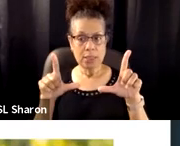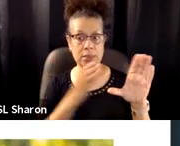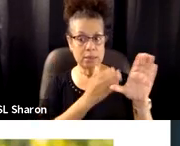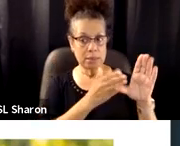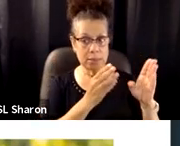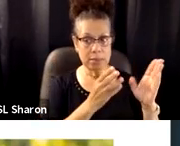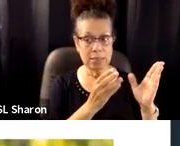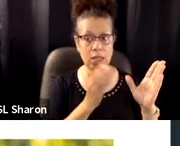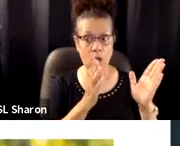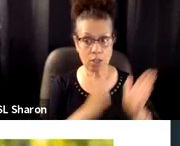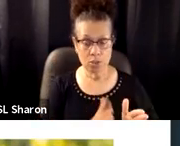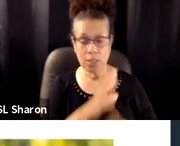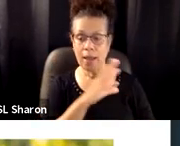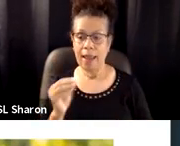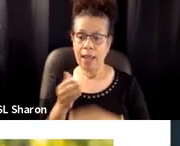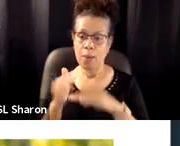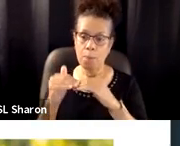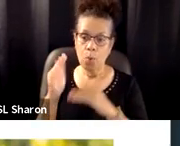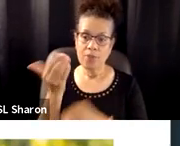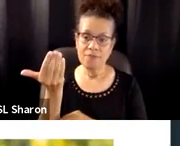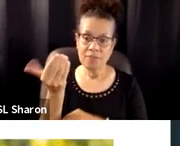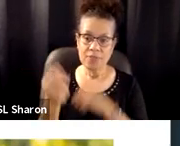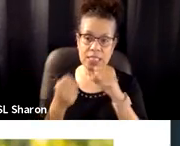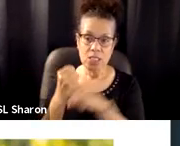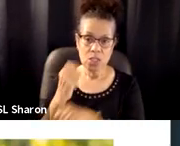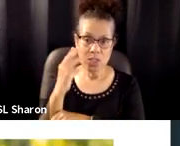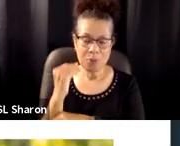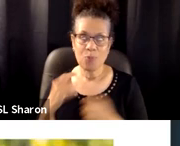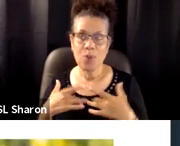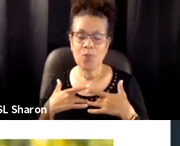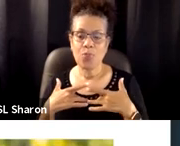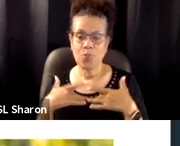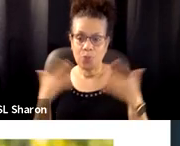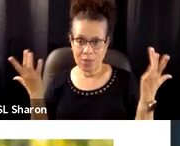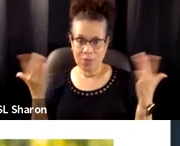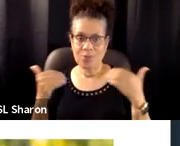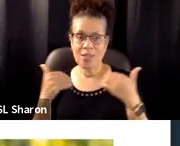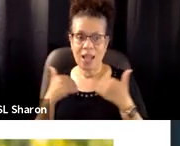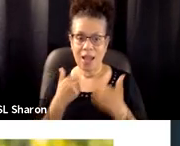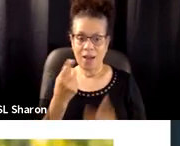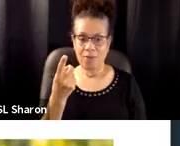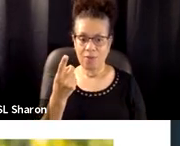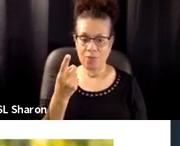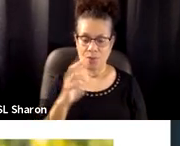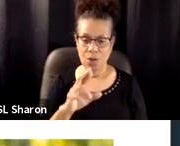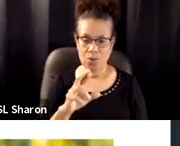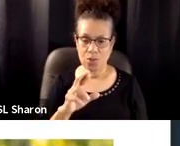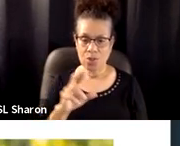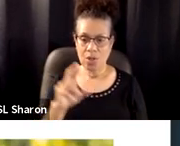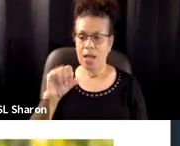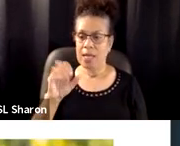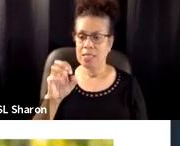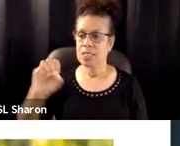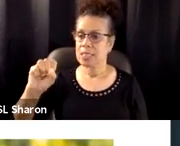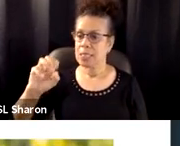she has over 15 years of experience we're super excited uh to have dr uh isis smith